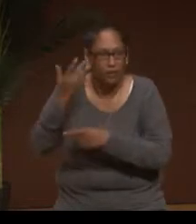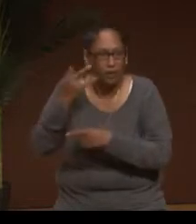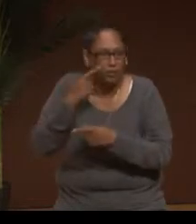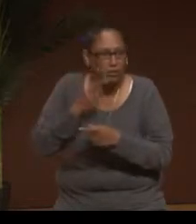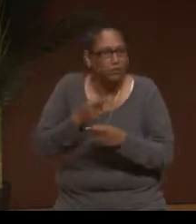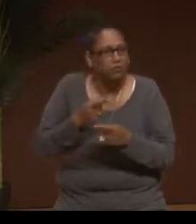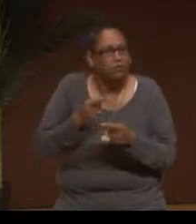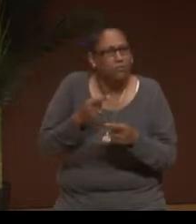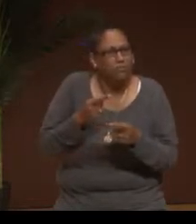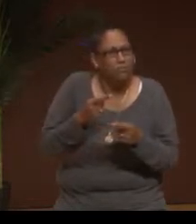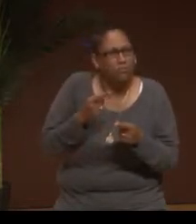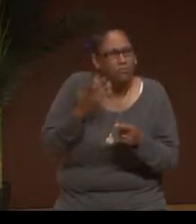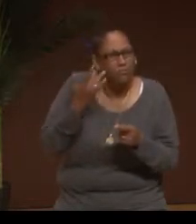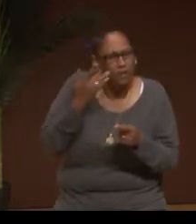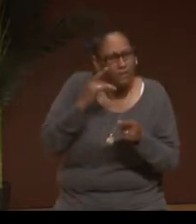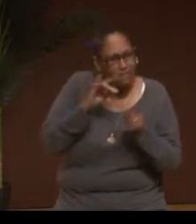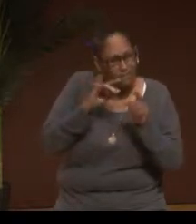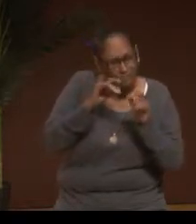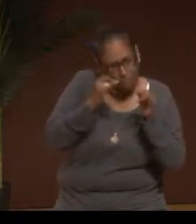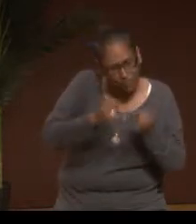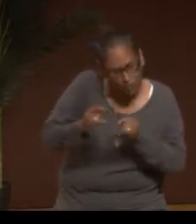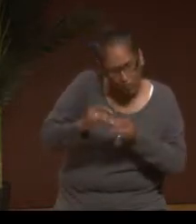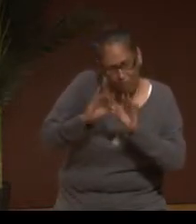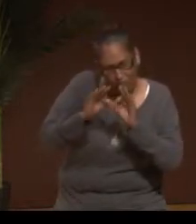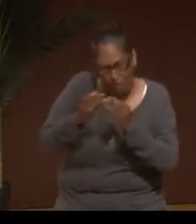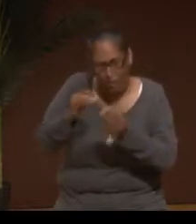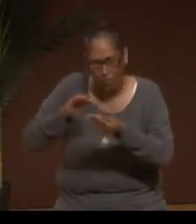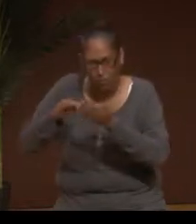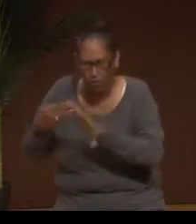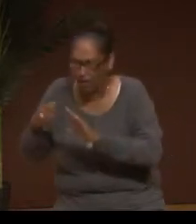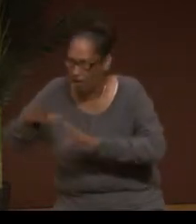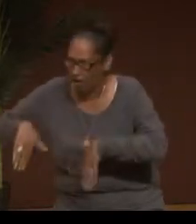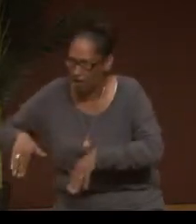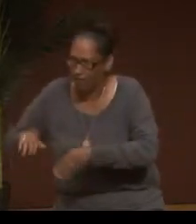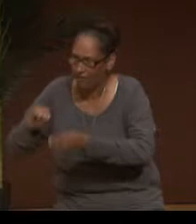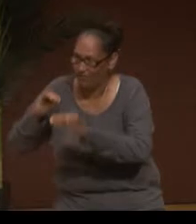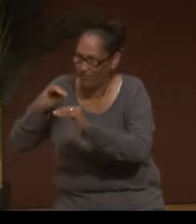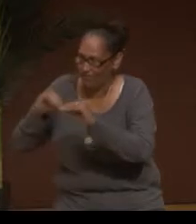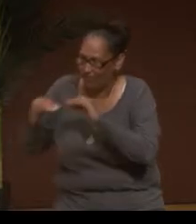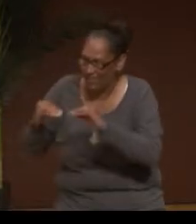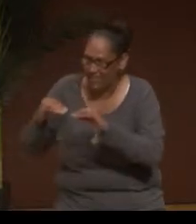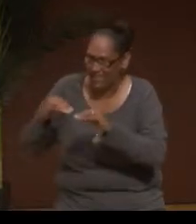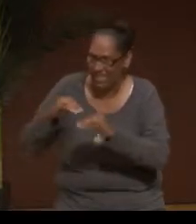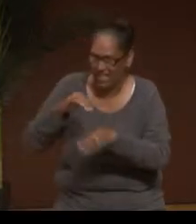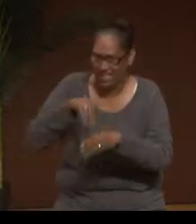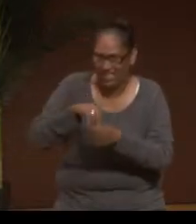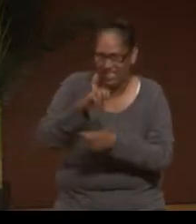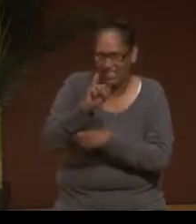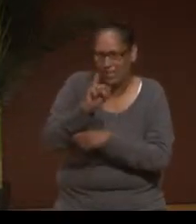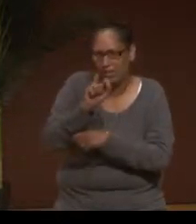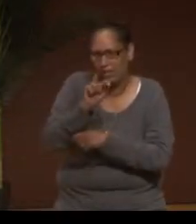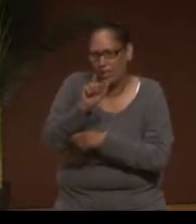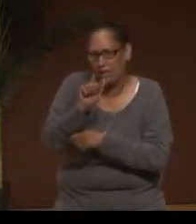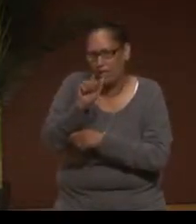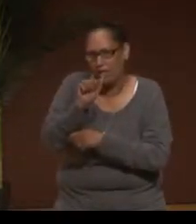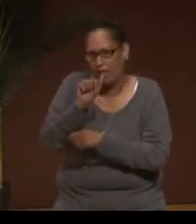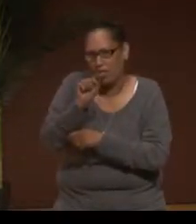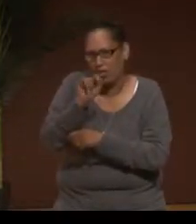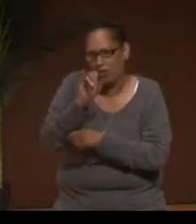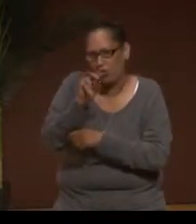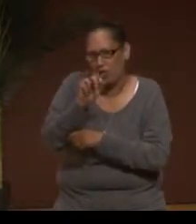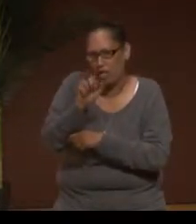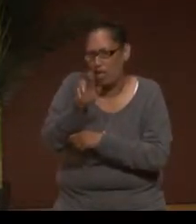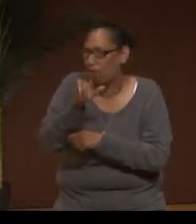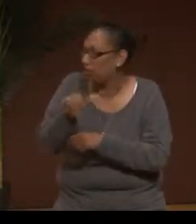individuals, families, and communities have not been fixed and stationary through the centuries. This means then that the